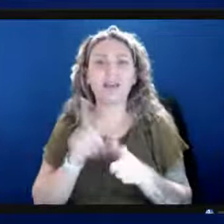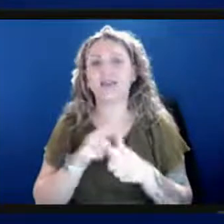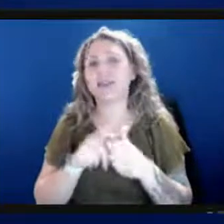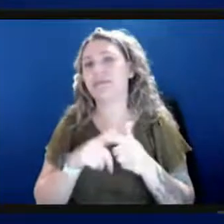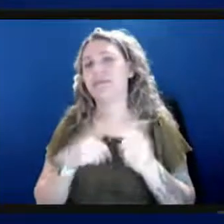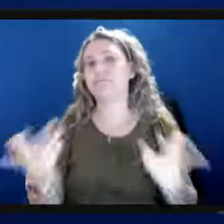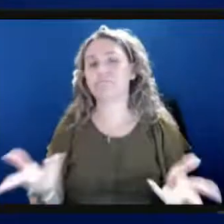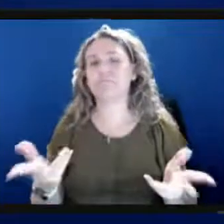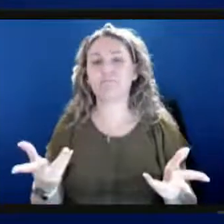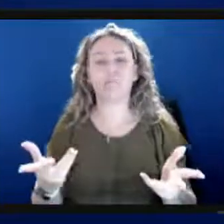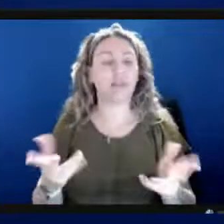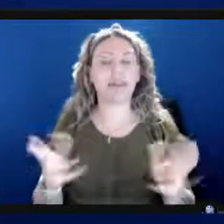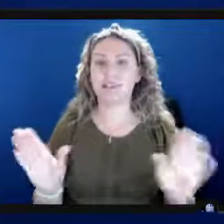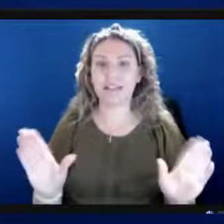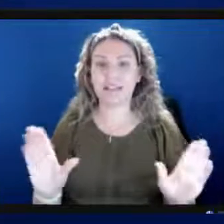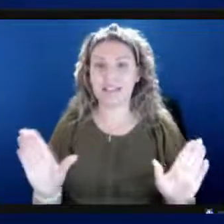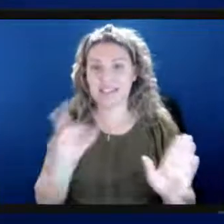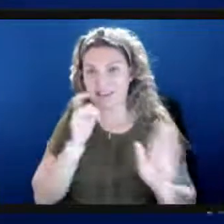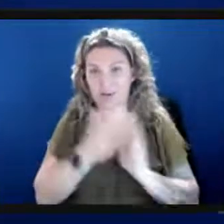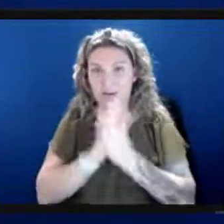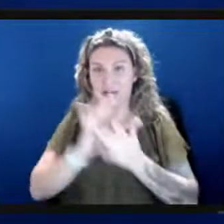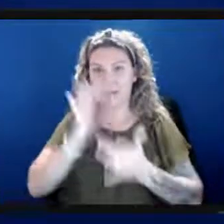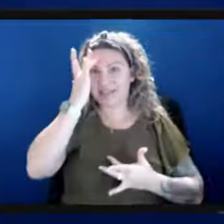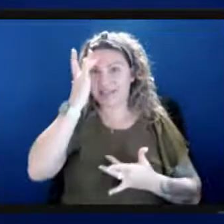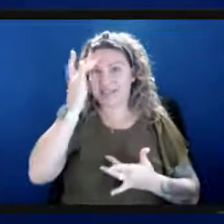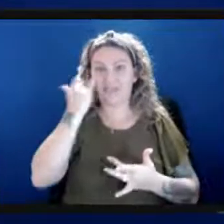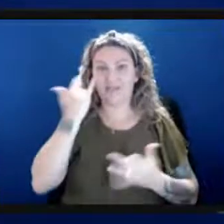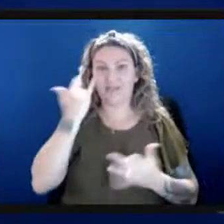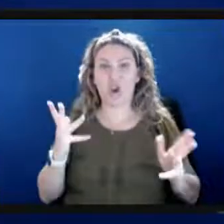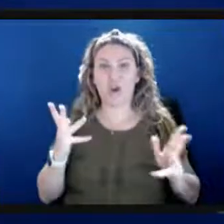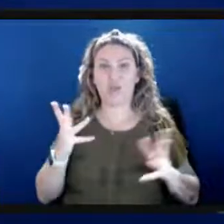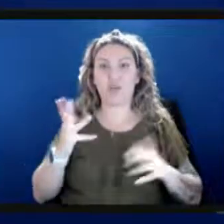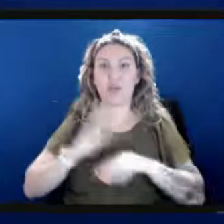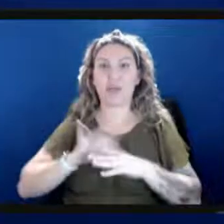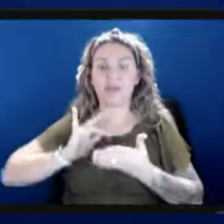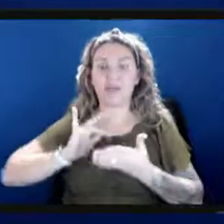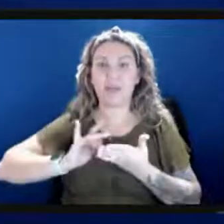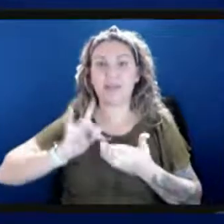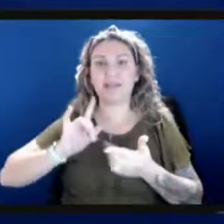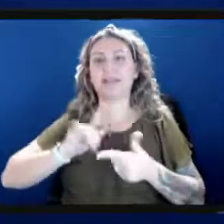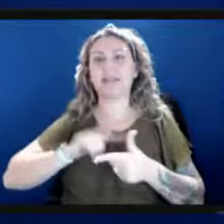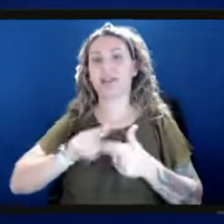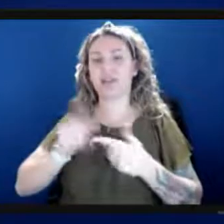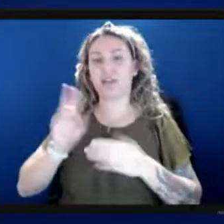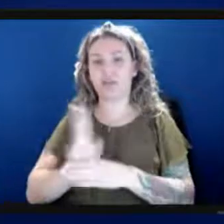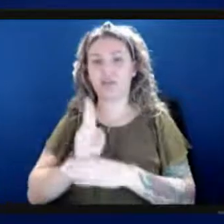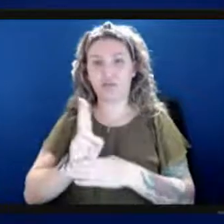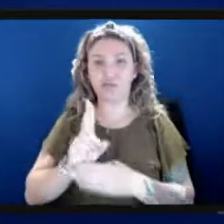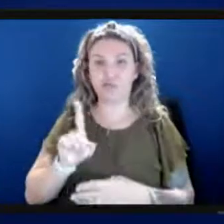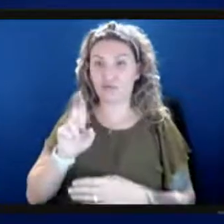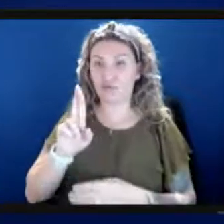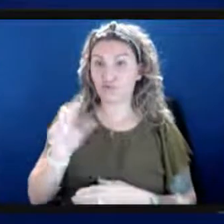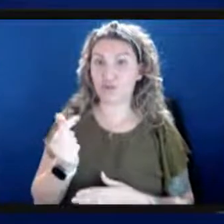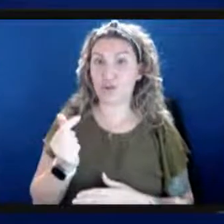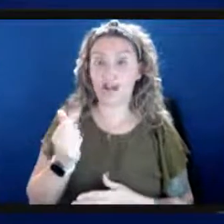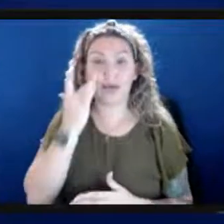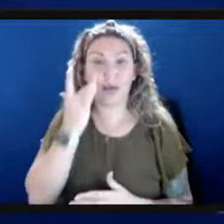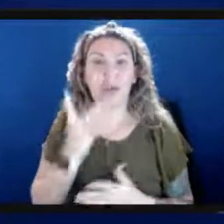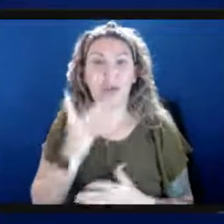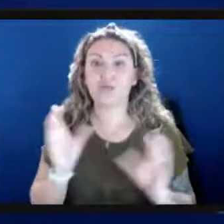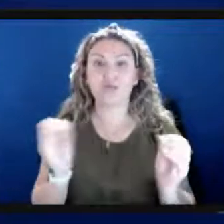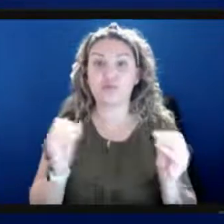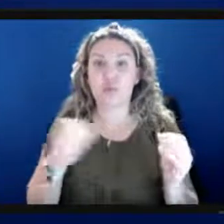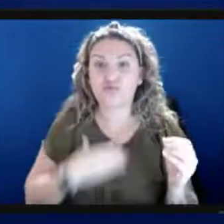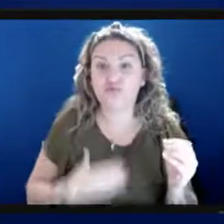using. They do not get sick if they're already on the medication and then use the drug, but it just, because they have no cravings, they have no